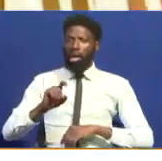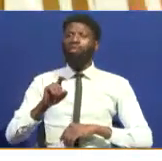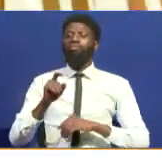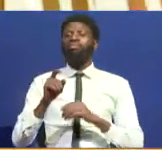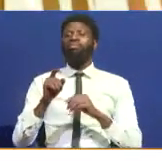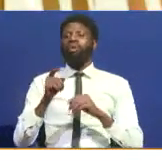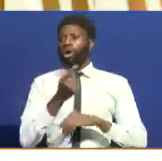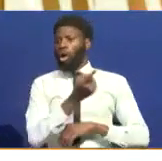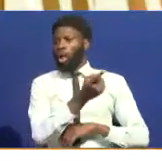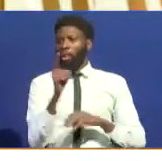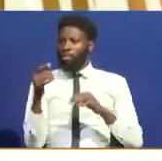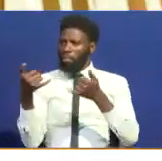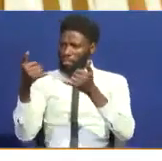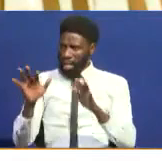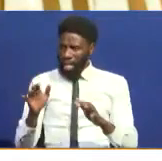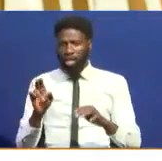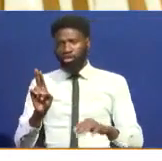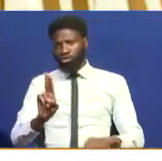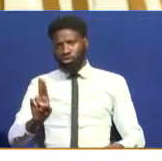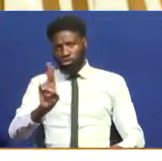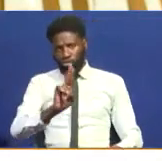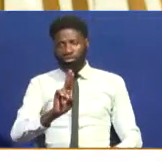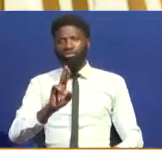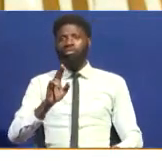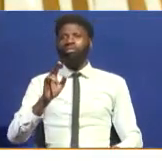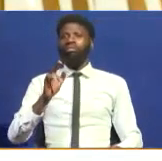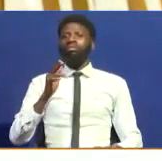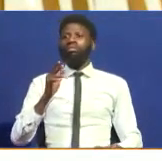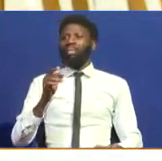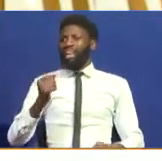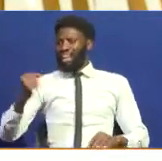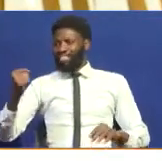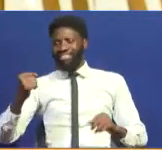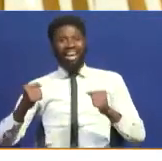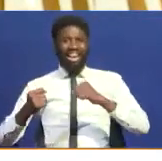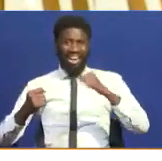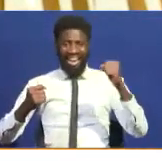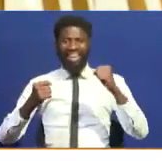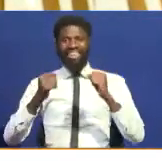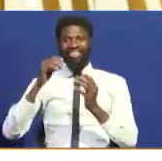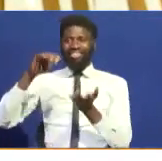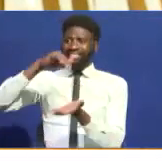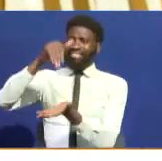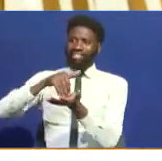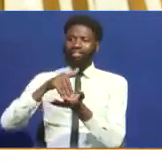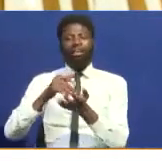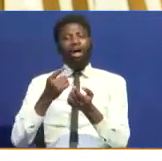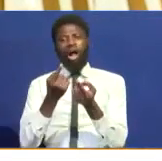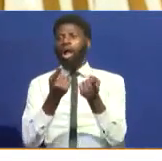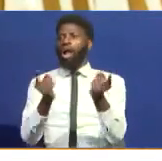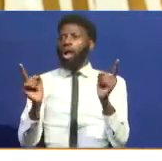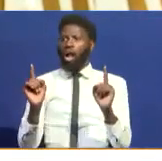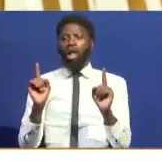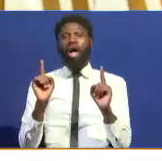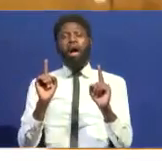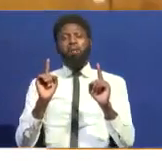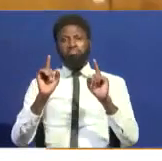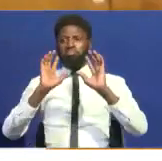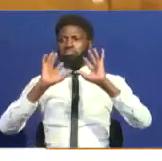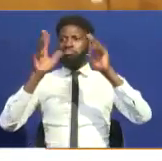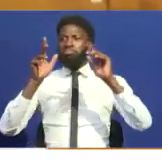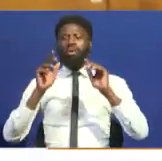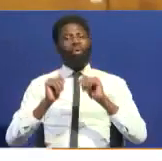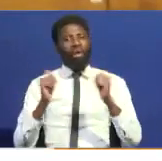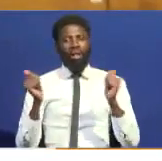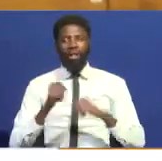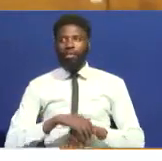all players who are in the court, the short balls on the right and the left, so they really received well. To